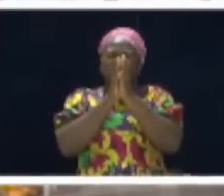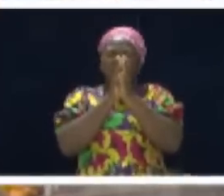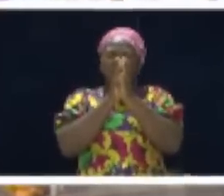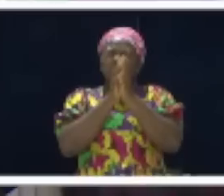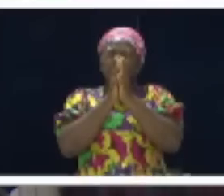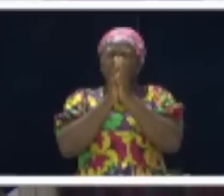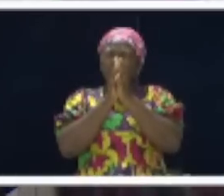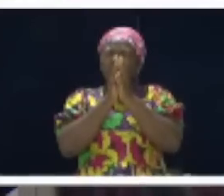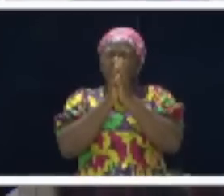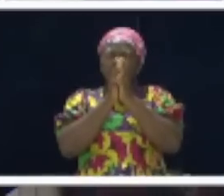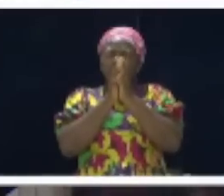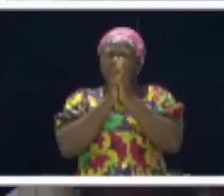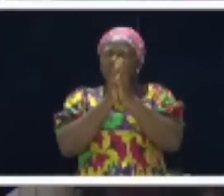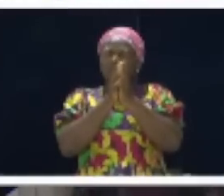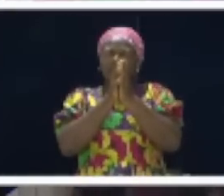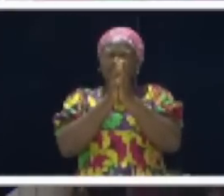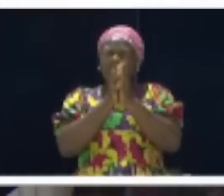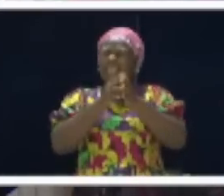Amen. Father, suddenly,